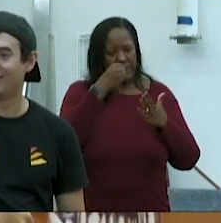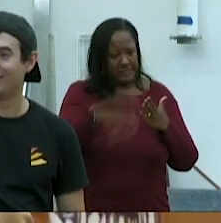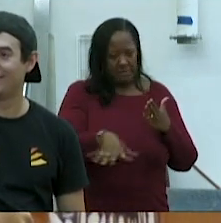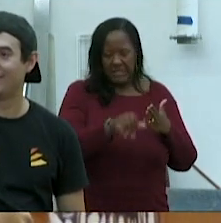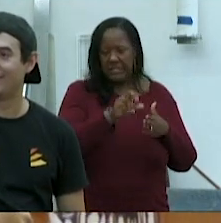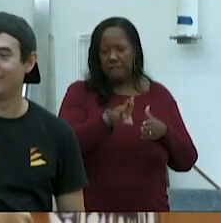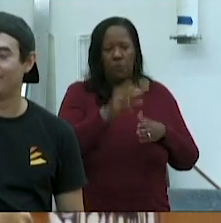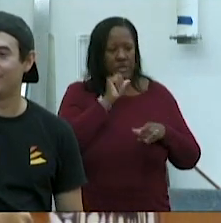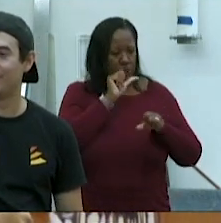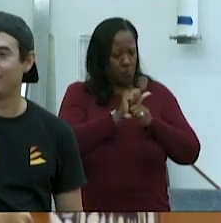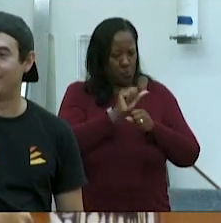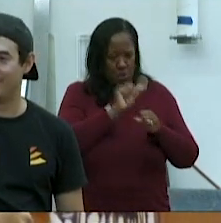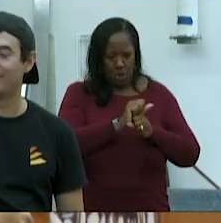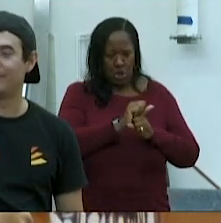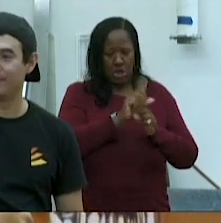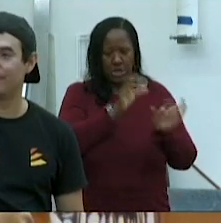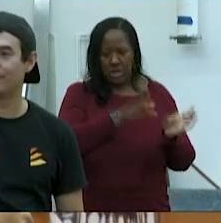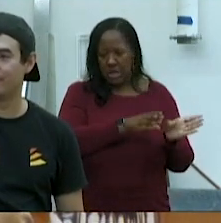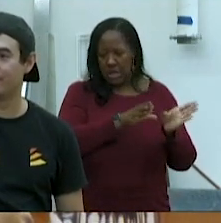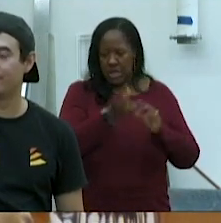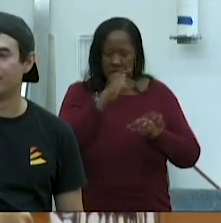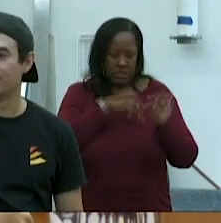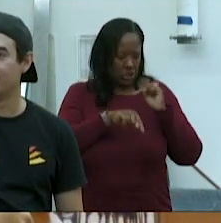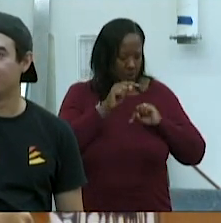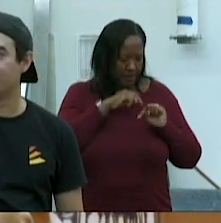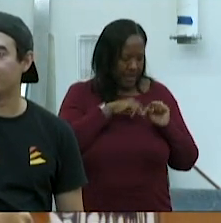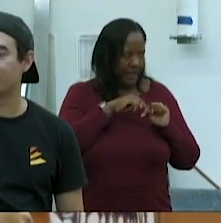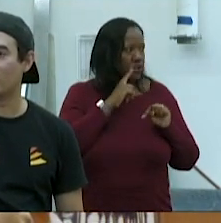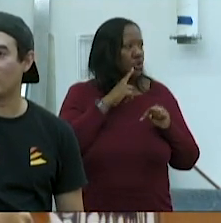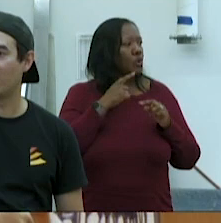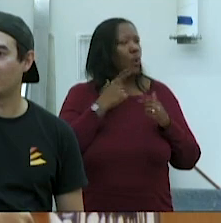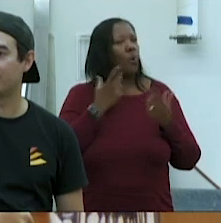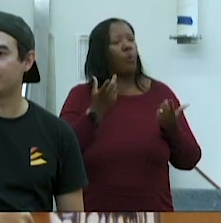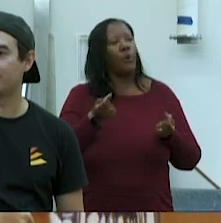well, what parts can we source for that, let's go back, let's redesign this. So what